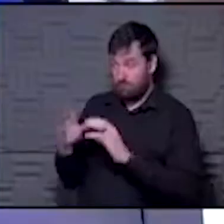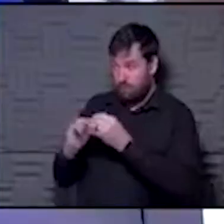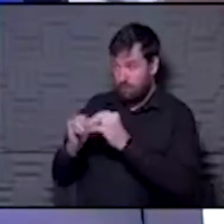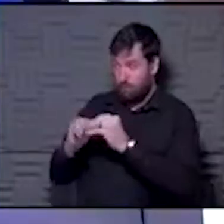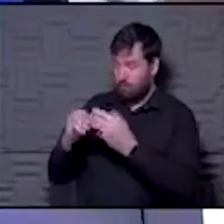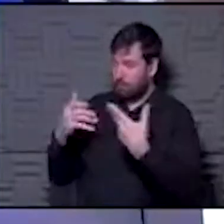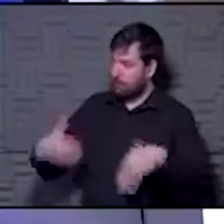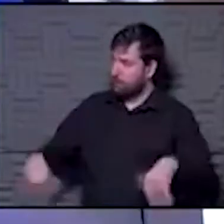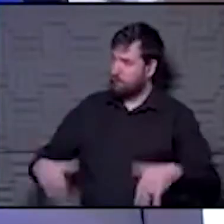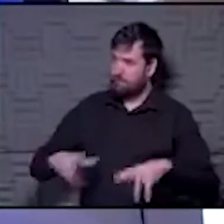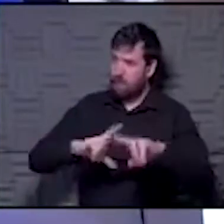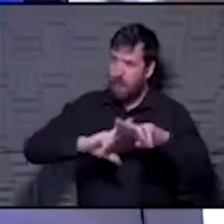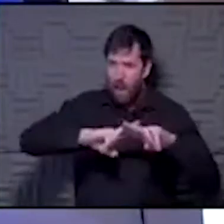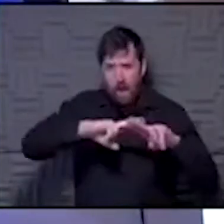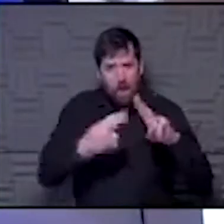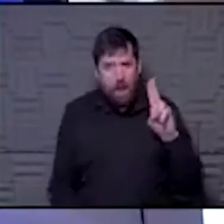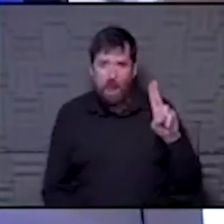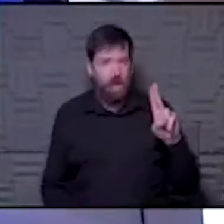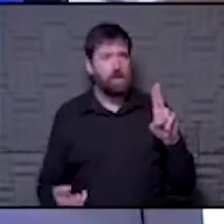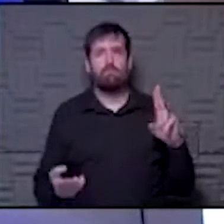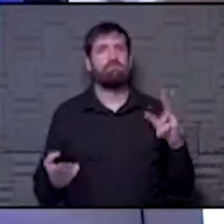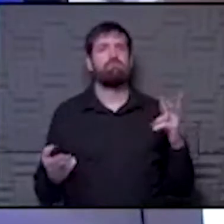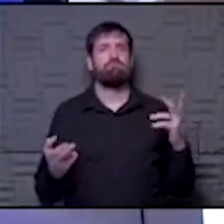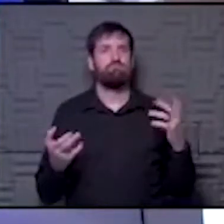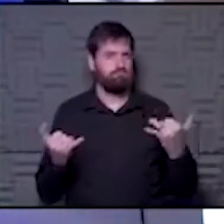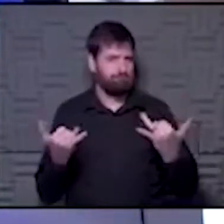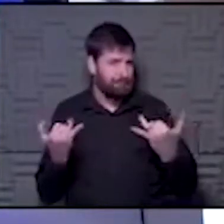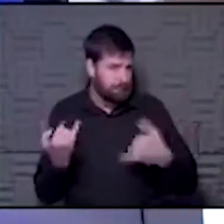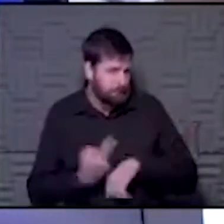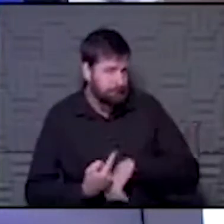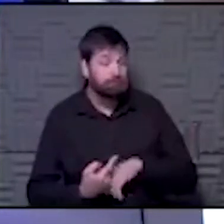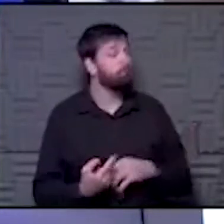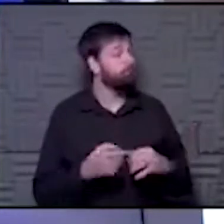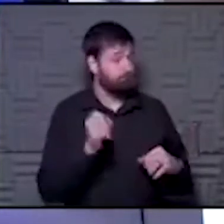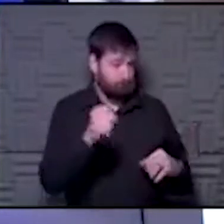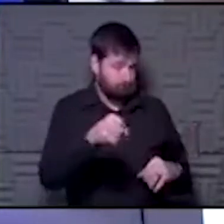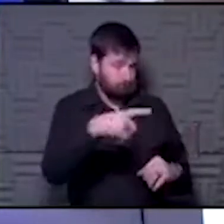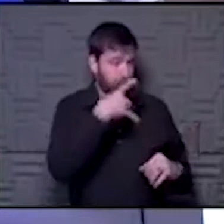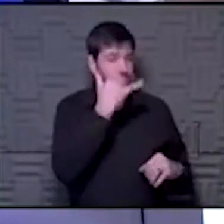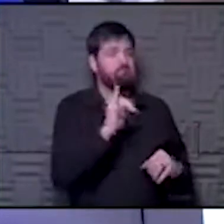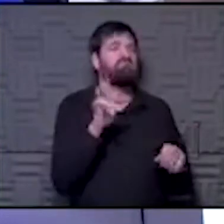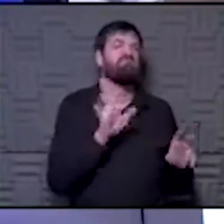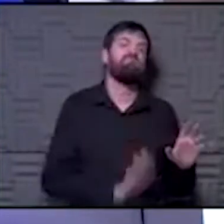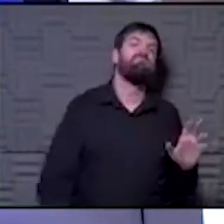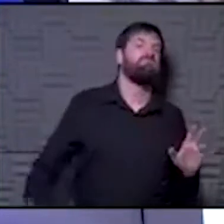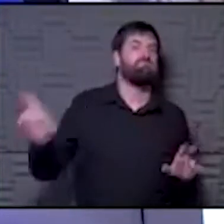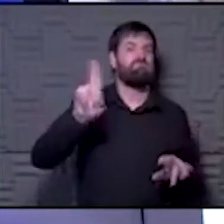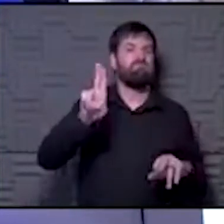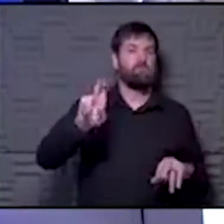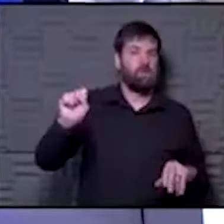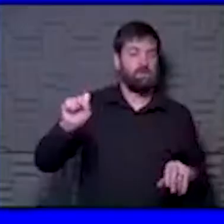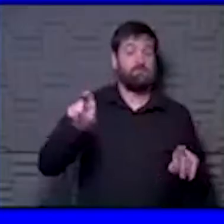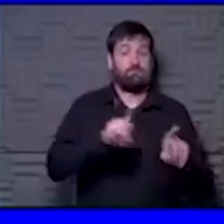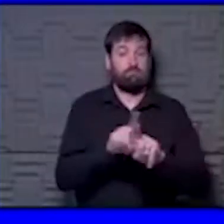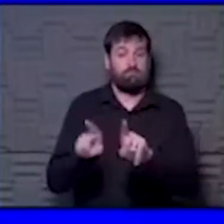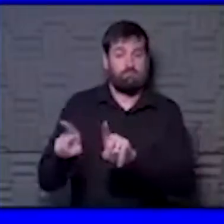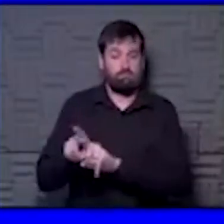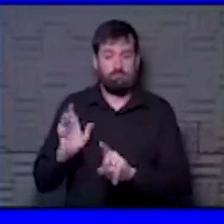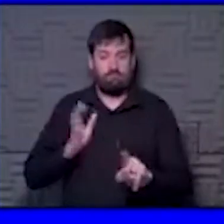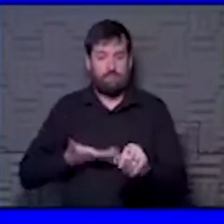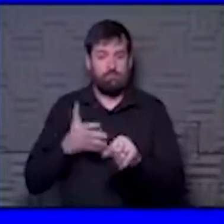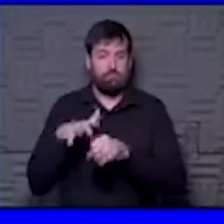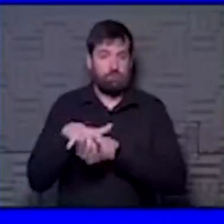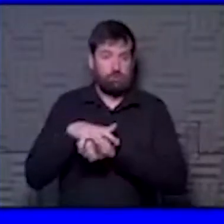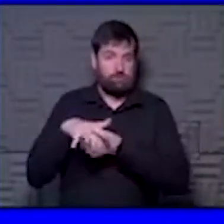dropped over the weekend, Hawkeye. How are they today? Yeah, looking at the numbers around the nation and the numbers in our